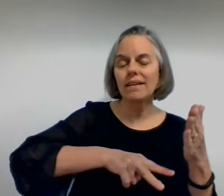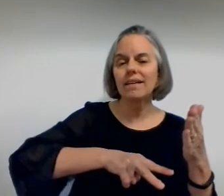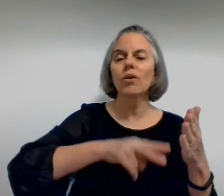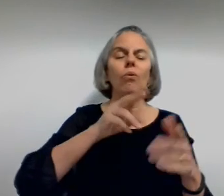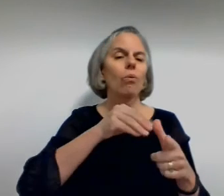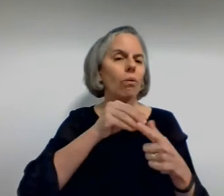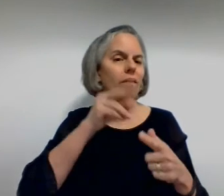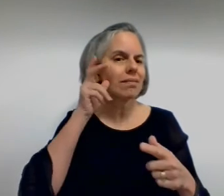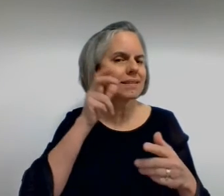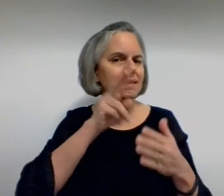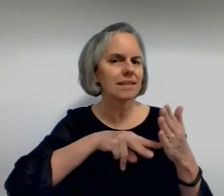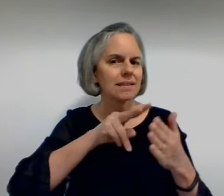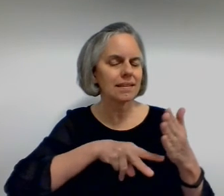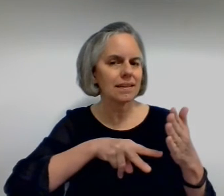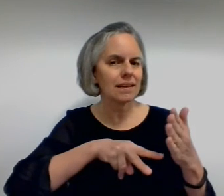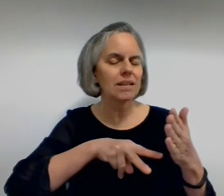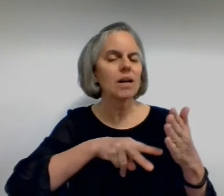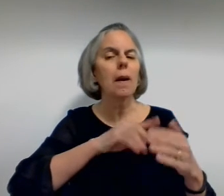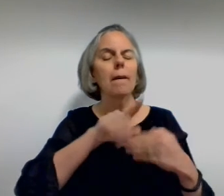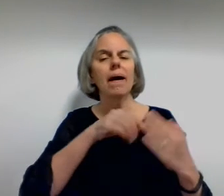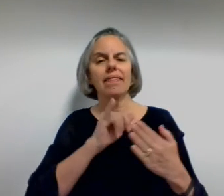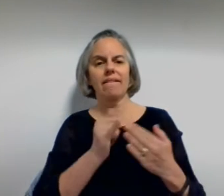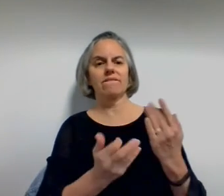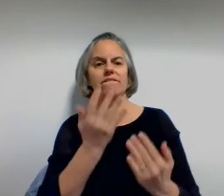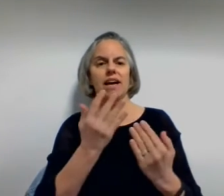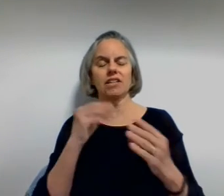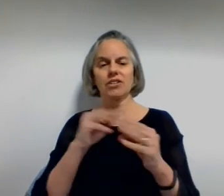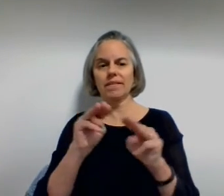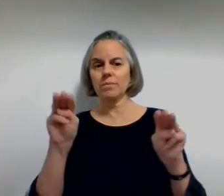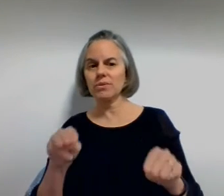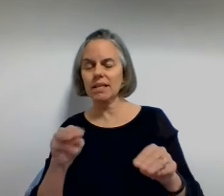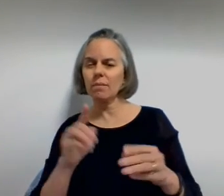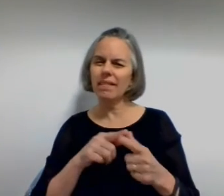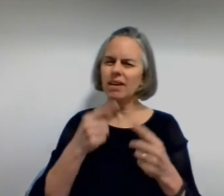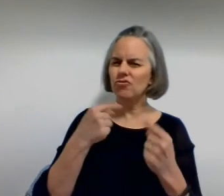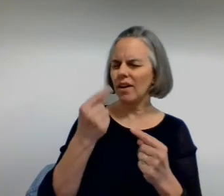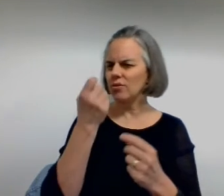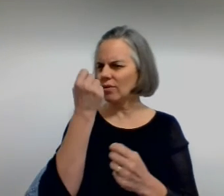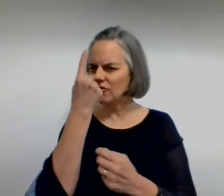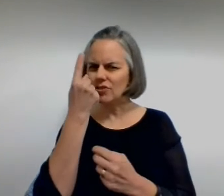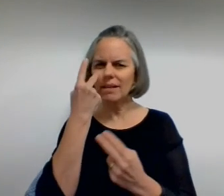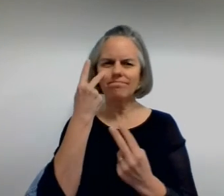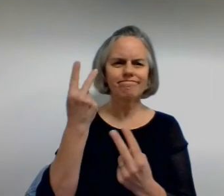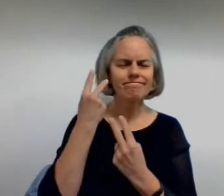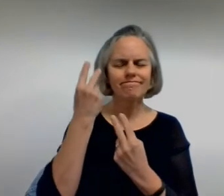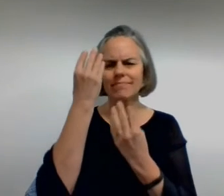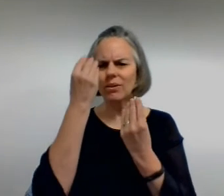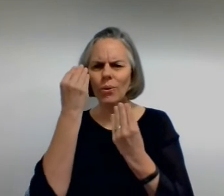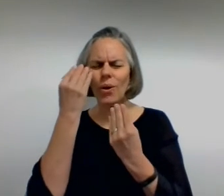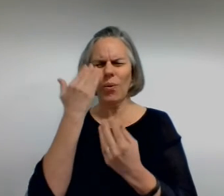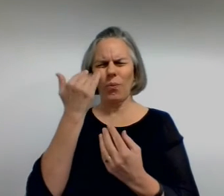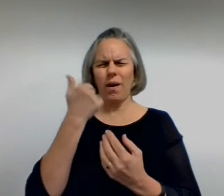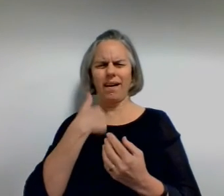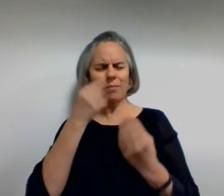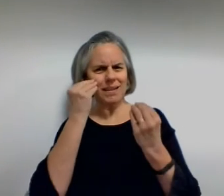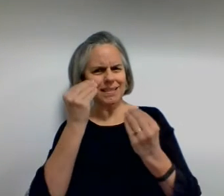listen to it read to you. Read about the fire at the museum, and then try to understand and reflect on why am I